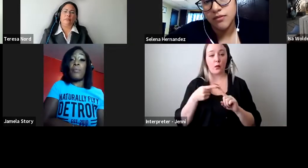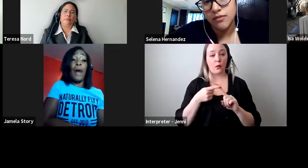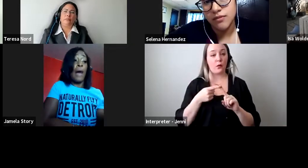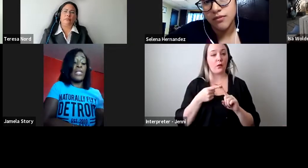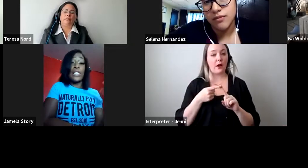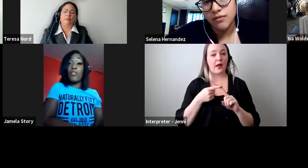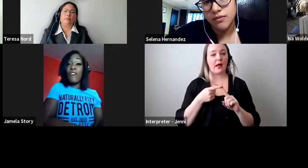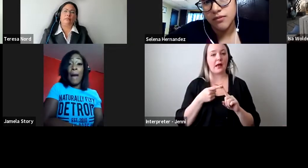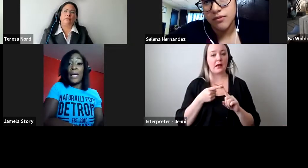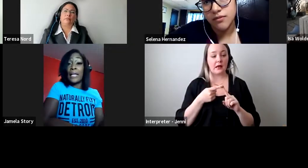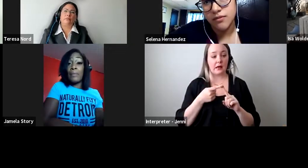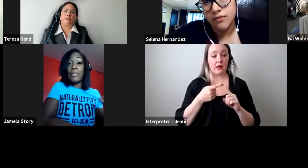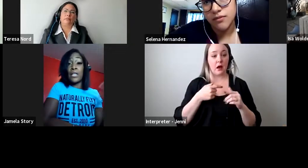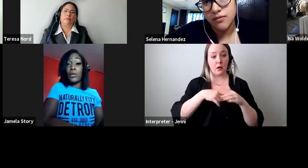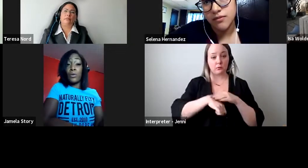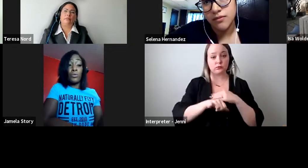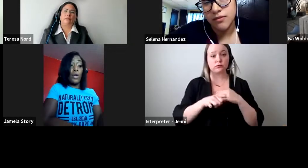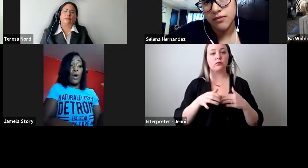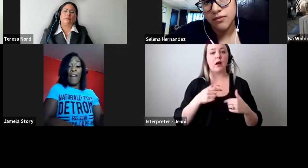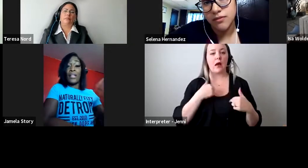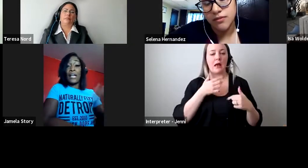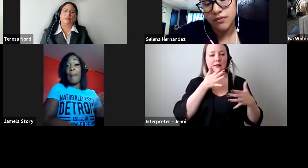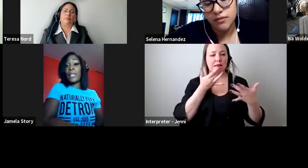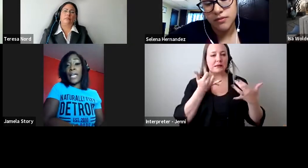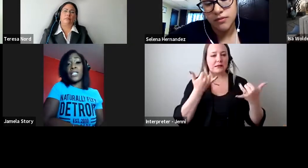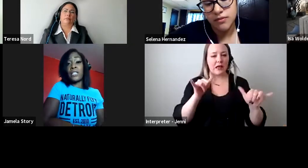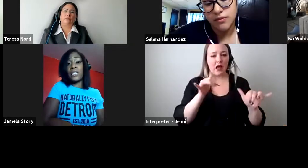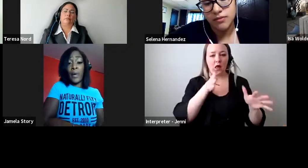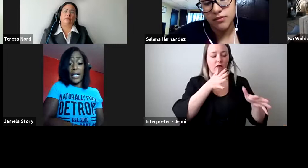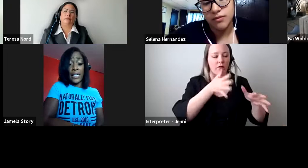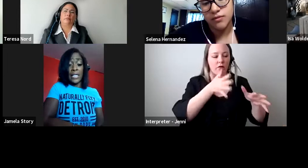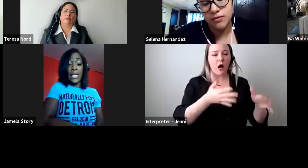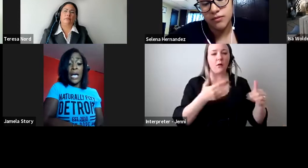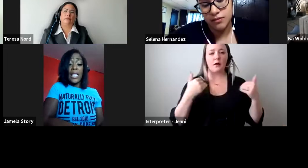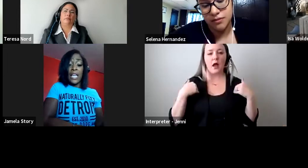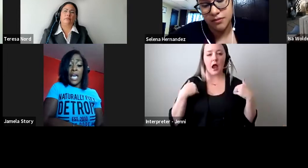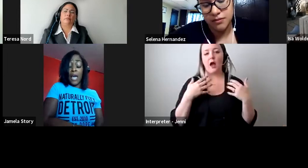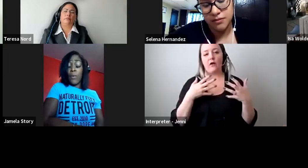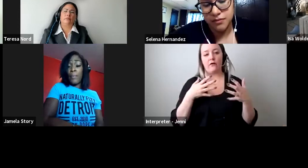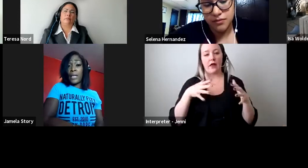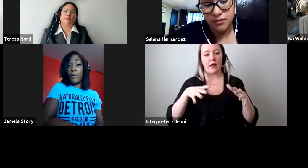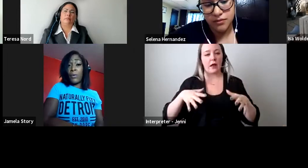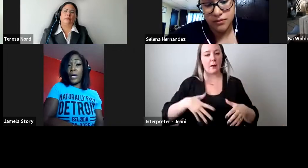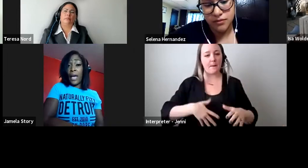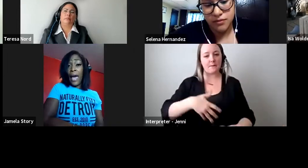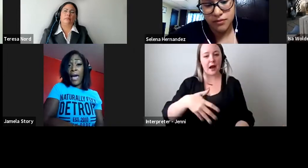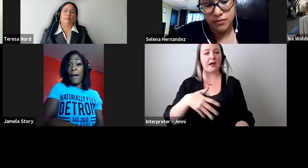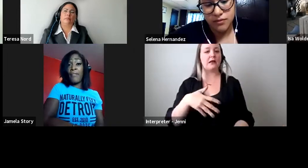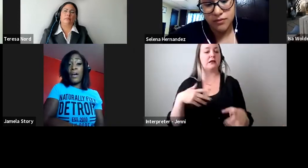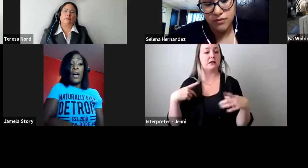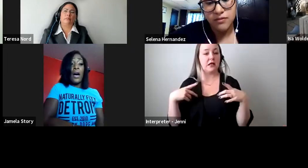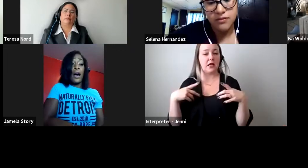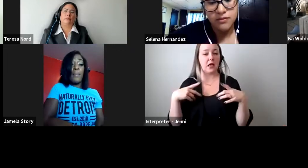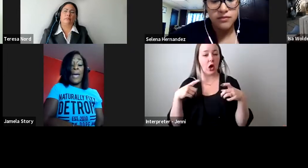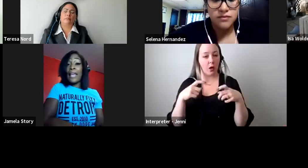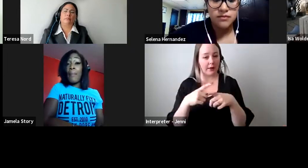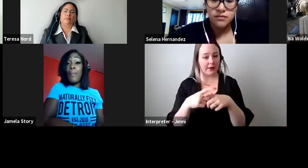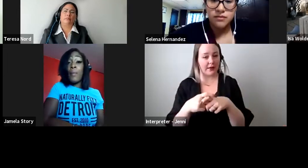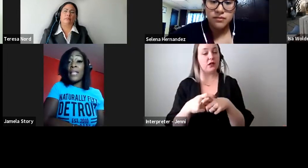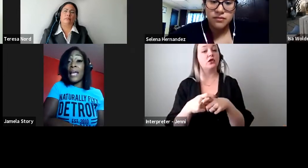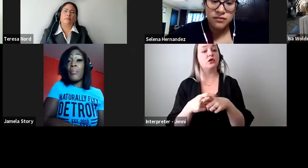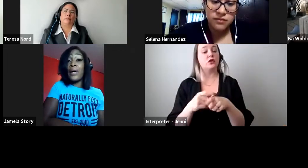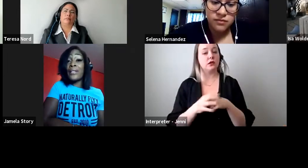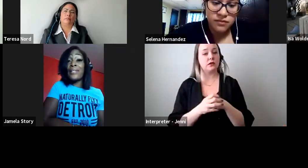birthing table, I'm still vomiting. I'm still, having the complications of a pregnancy that a woman can have. At